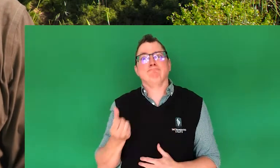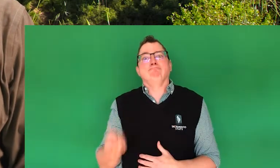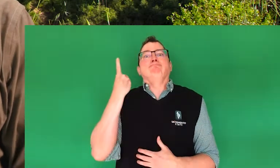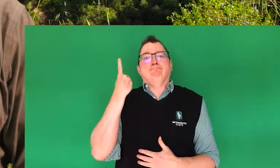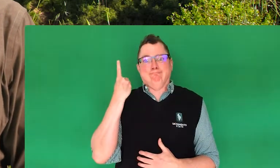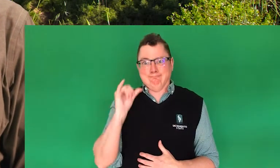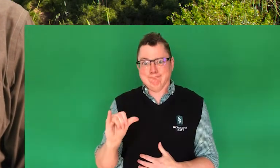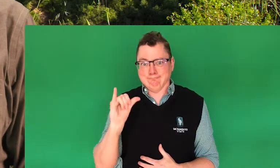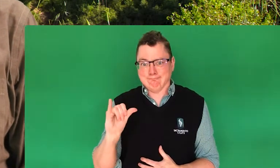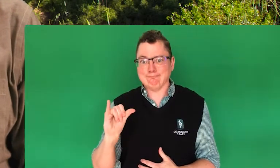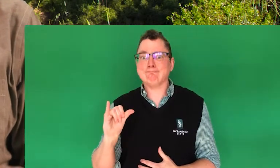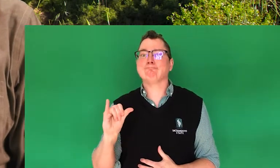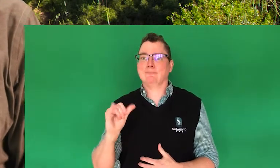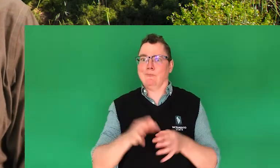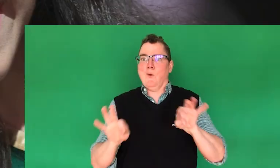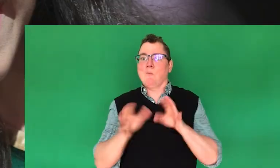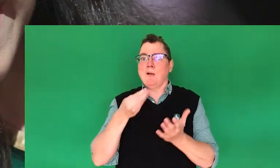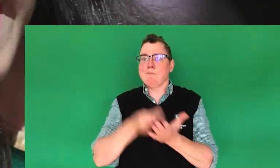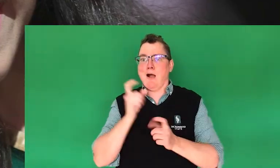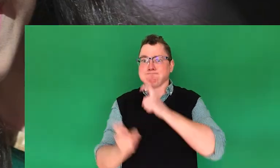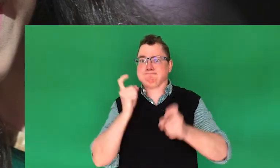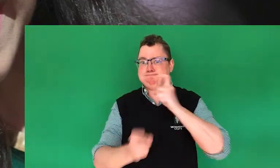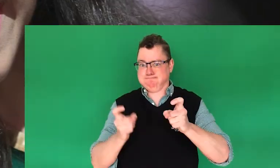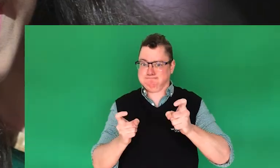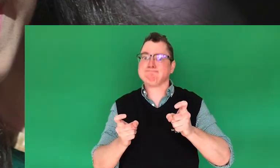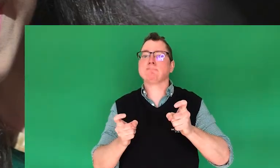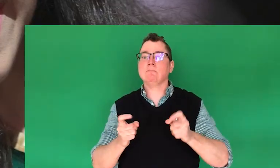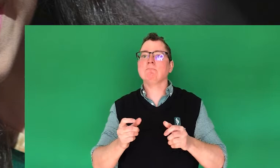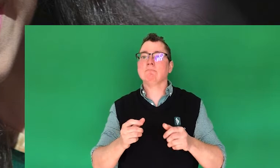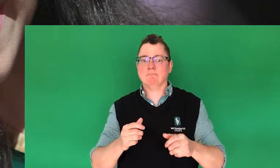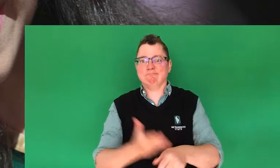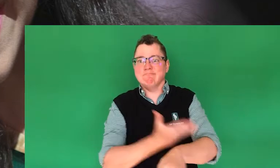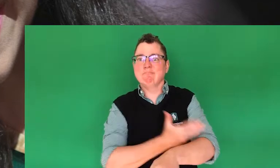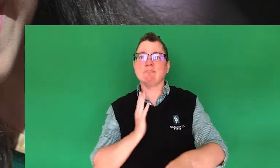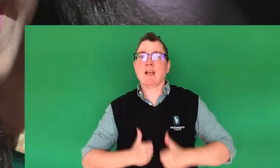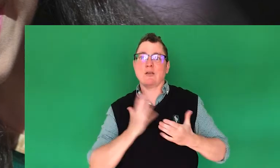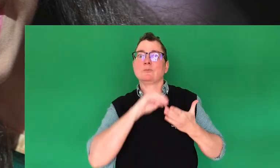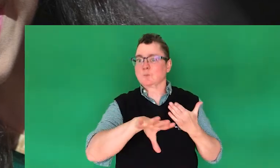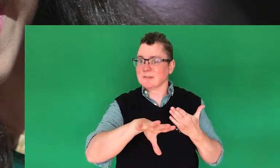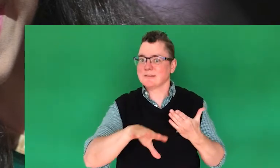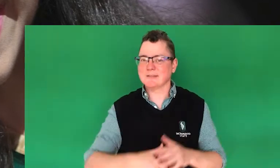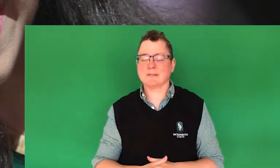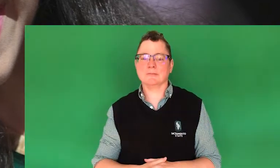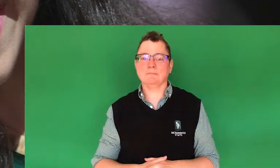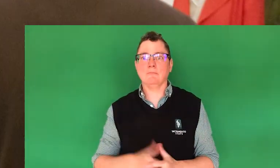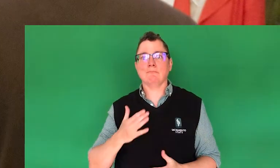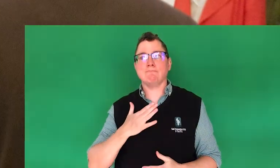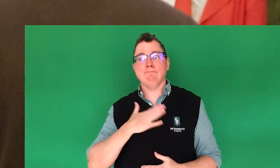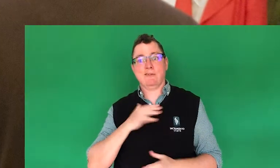the time where I understood the importance of philanthropy in improving the lives of our